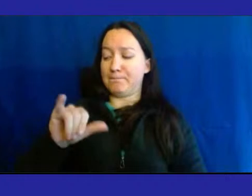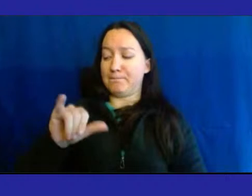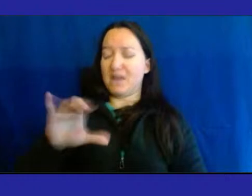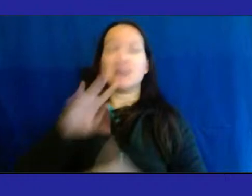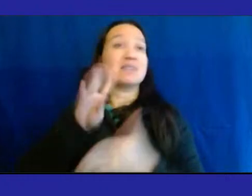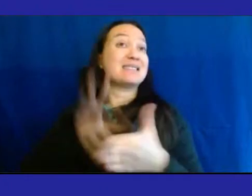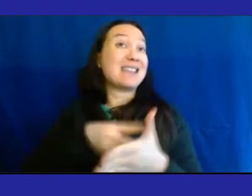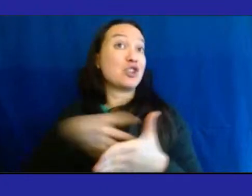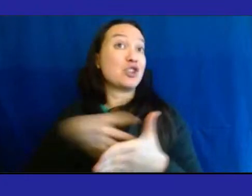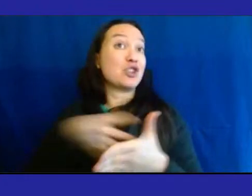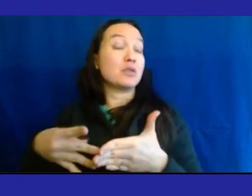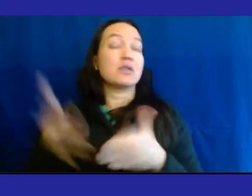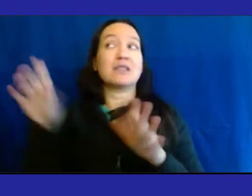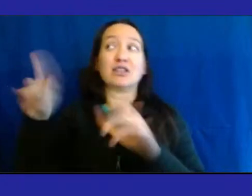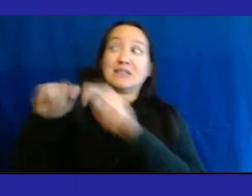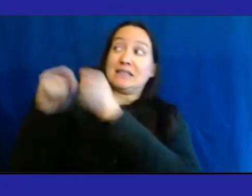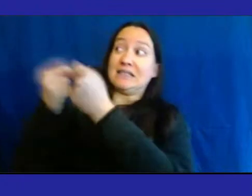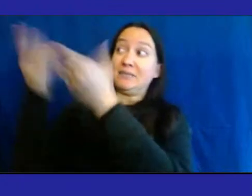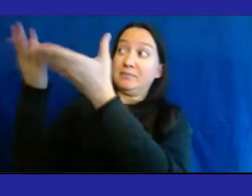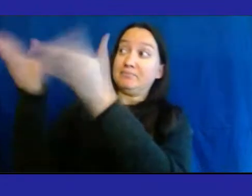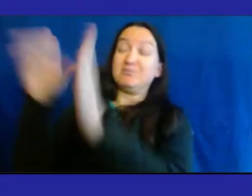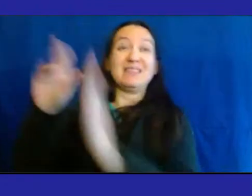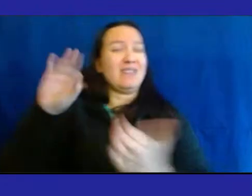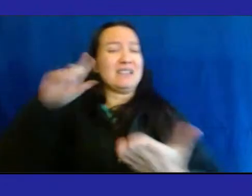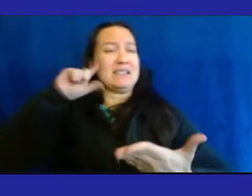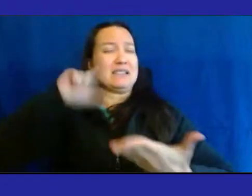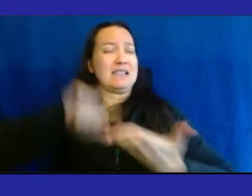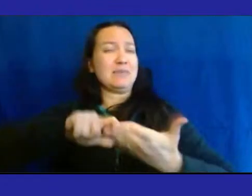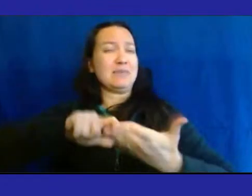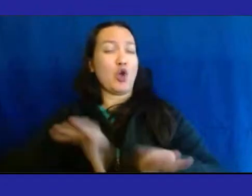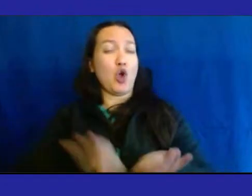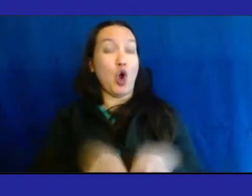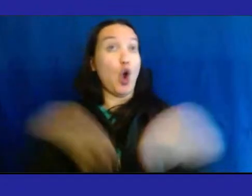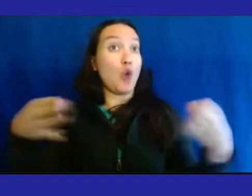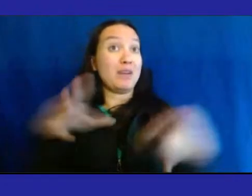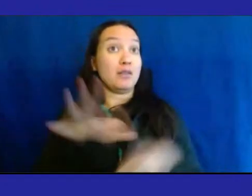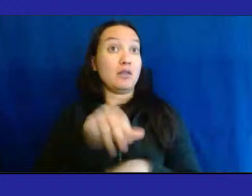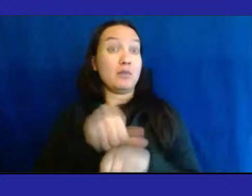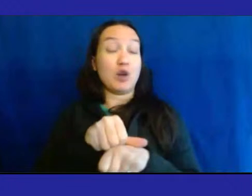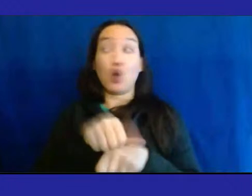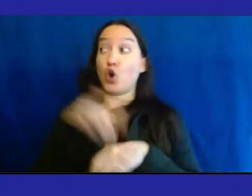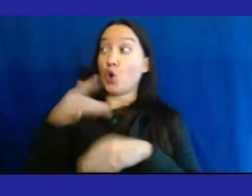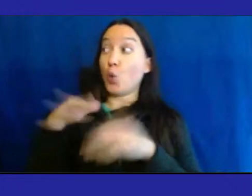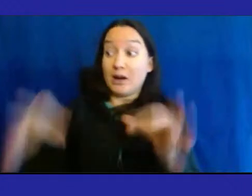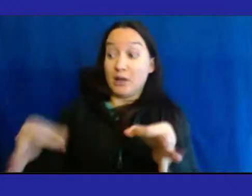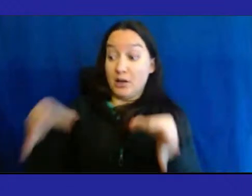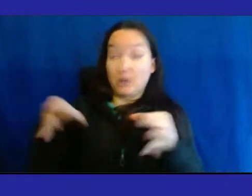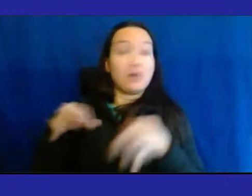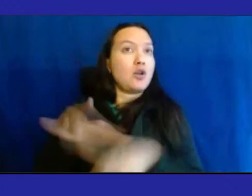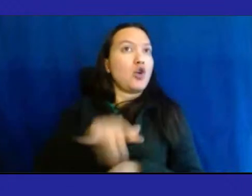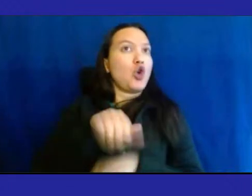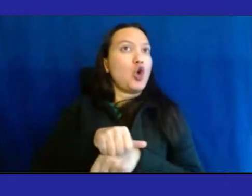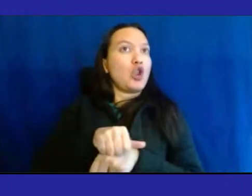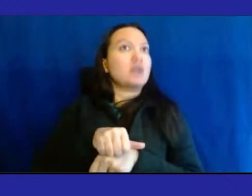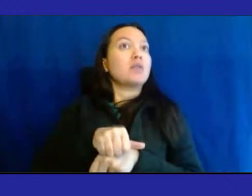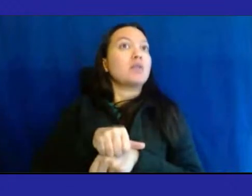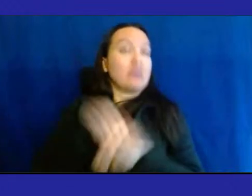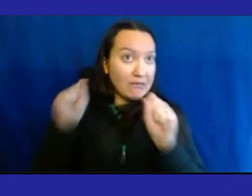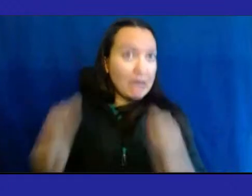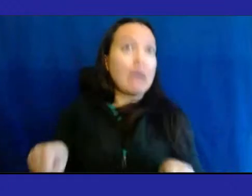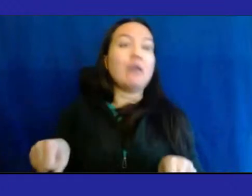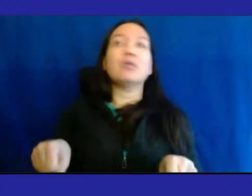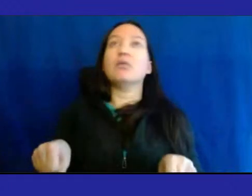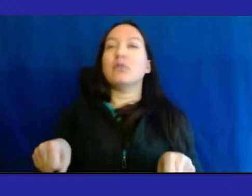such that if an opening appears in the practice schedule that permits an earlier a patient to be scheduled earlier than the